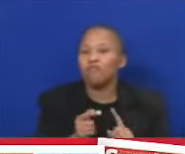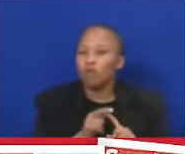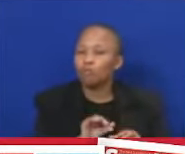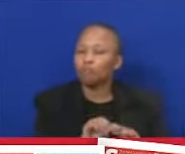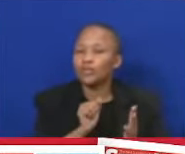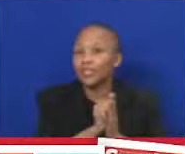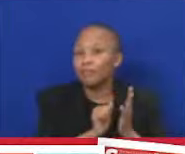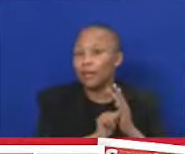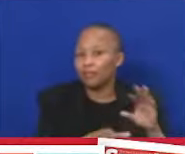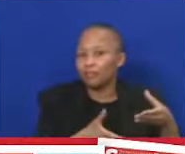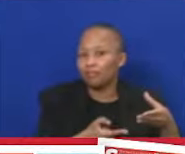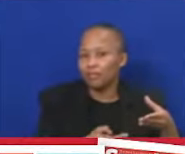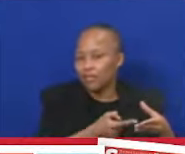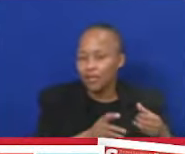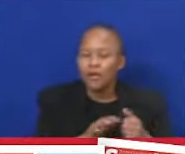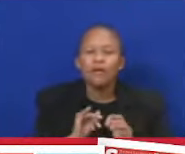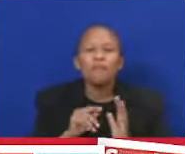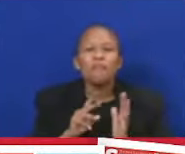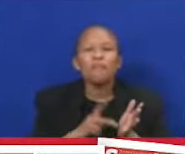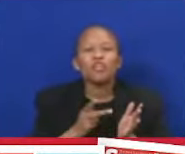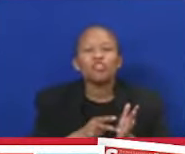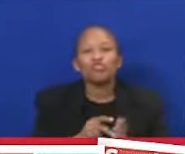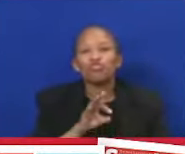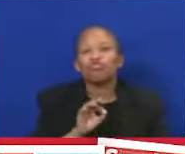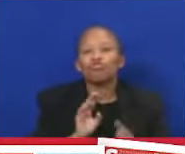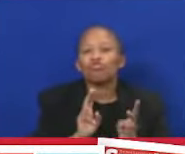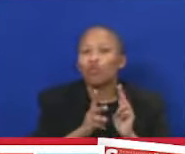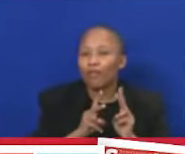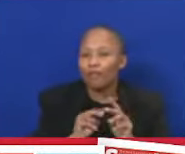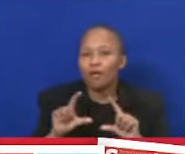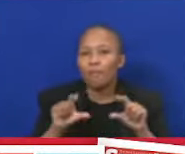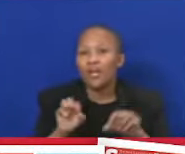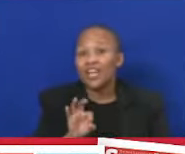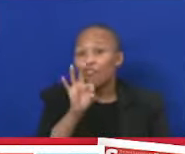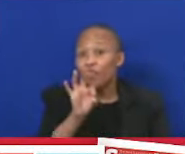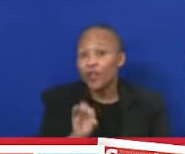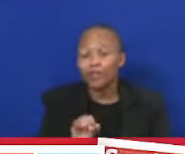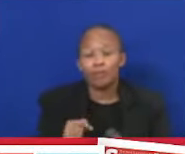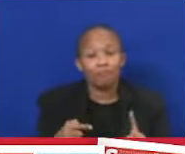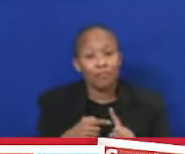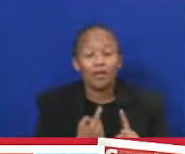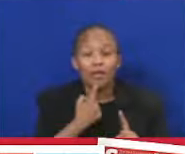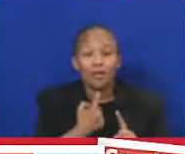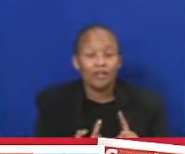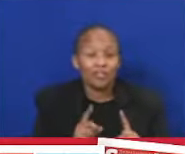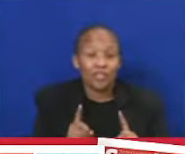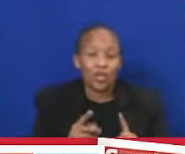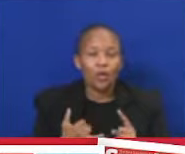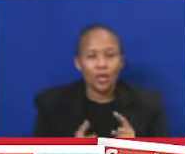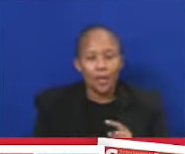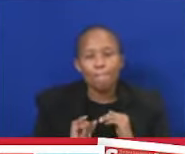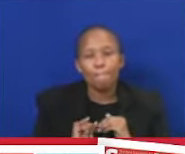12. In paragraph 30, you mentioned that you are called by a member of the